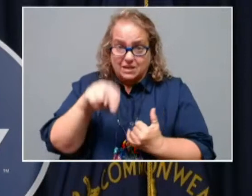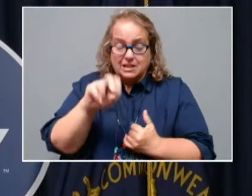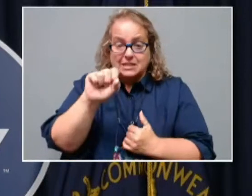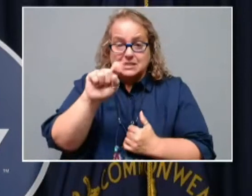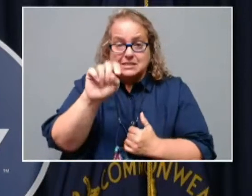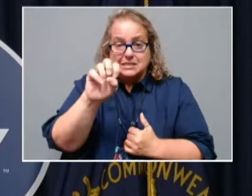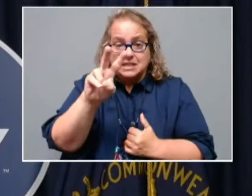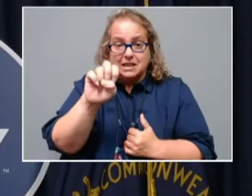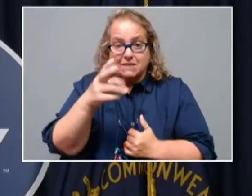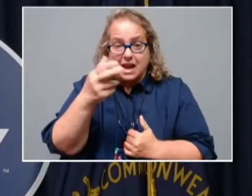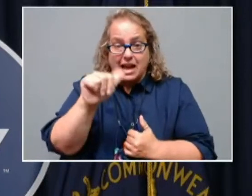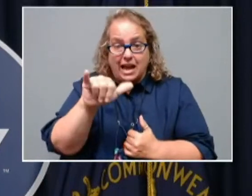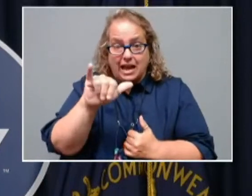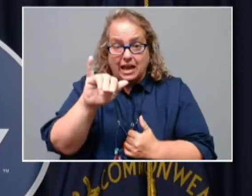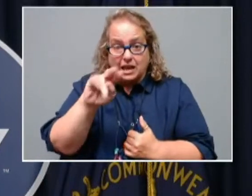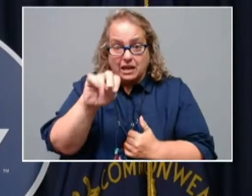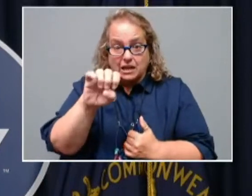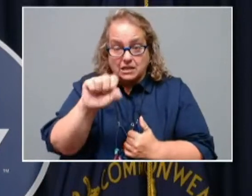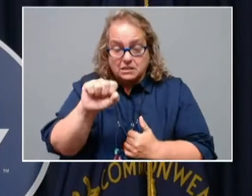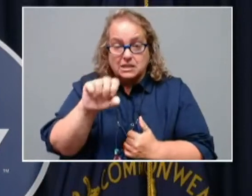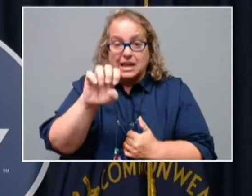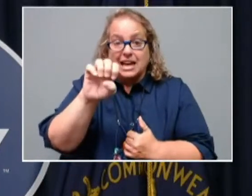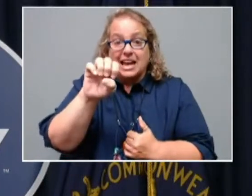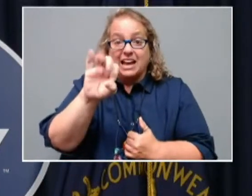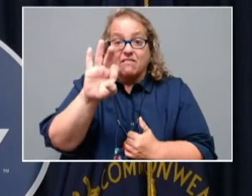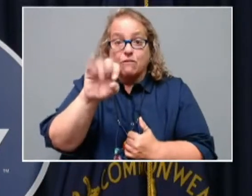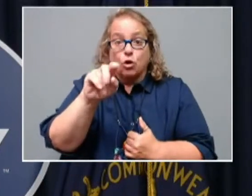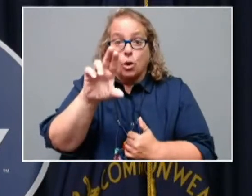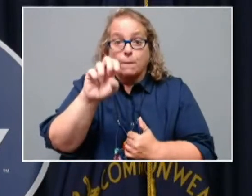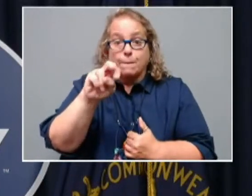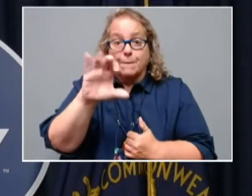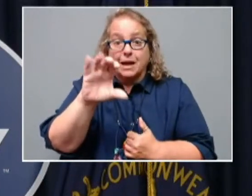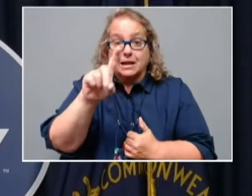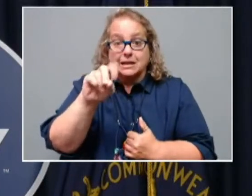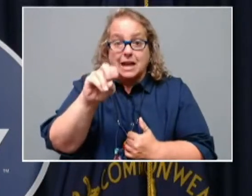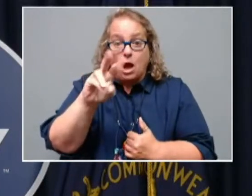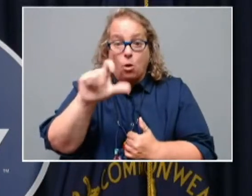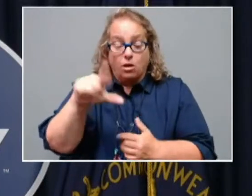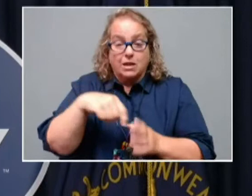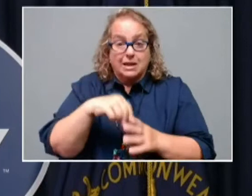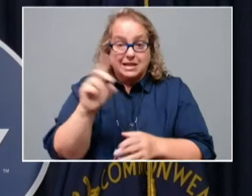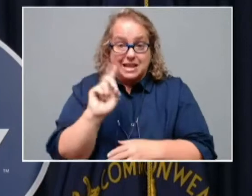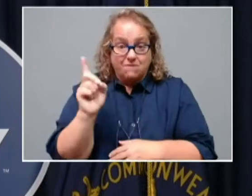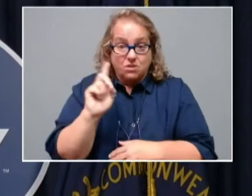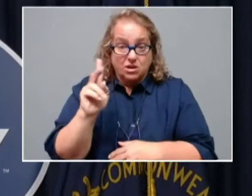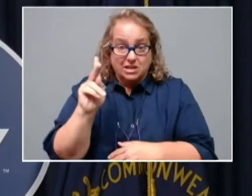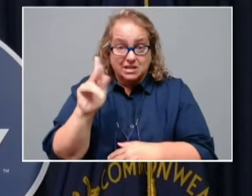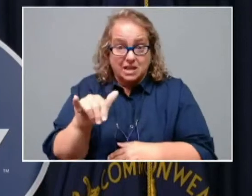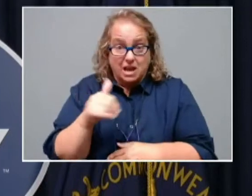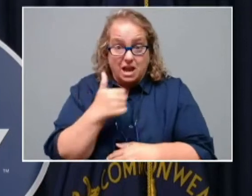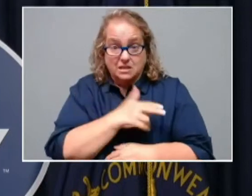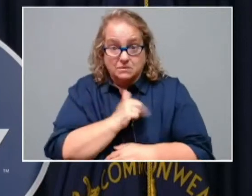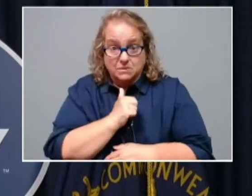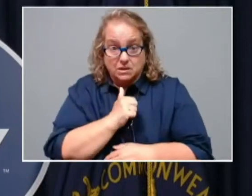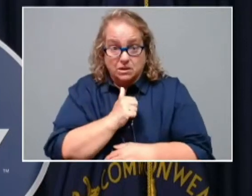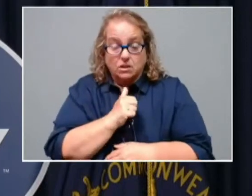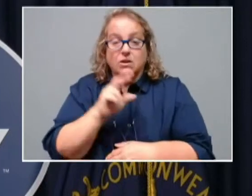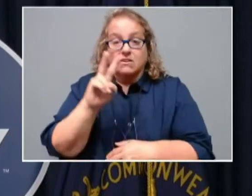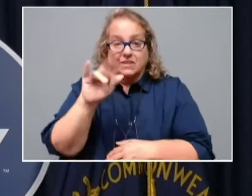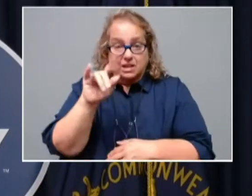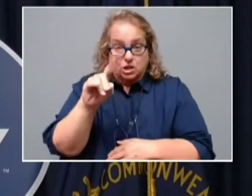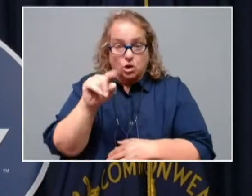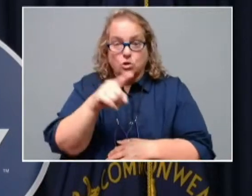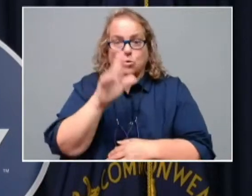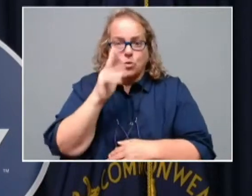Care Services at Ephraim Mcdowell Regional Medical Center in Danville. He's on via video, but you're going to hear a lot of the